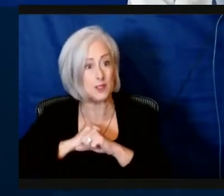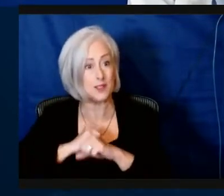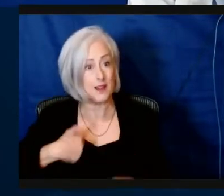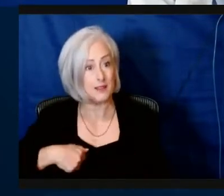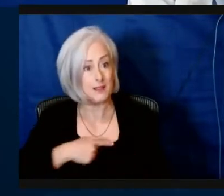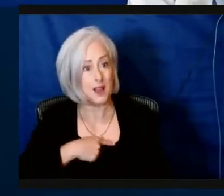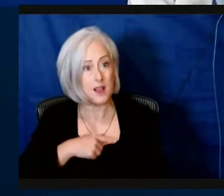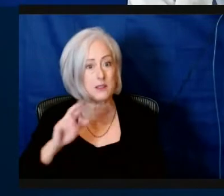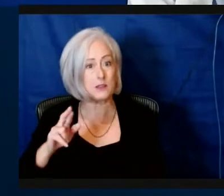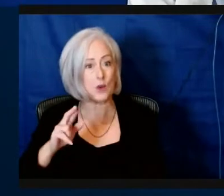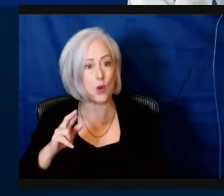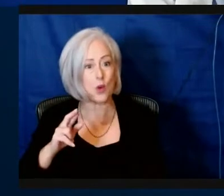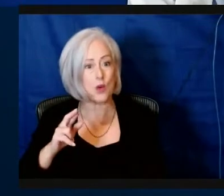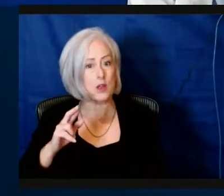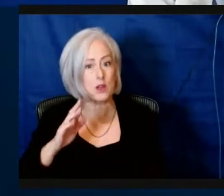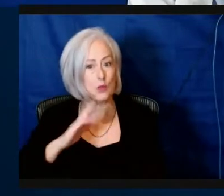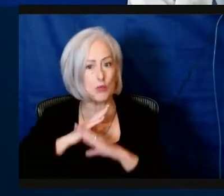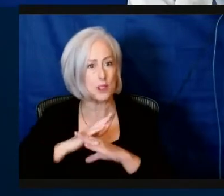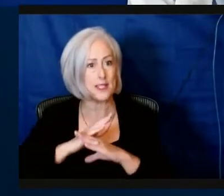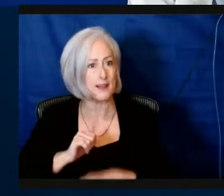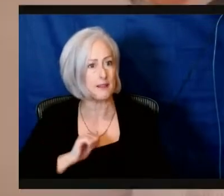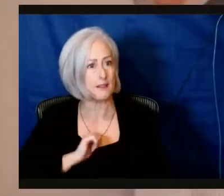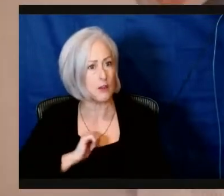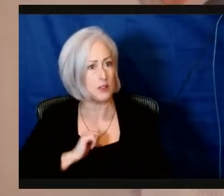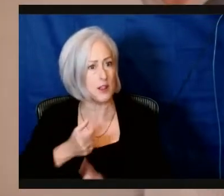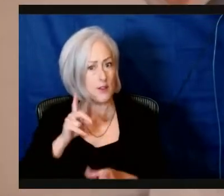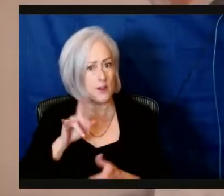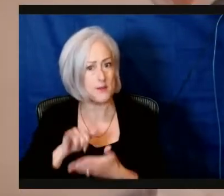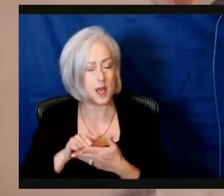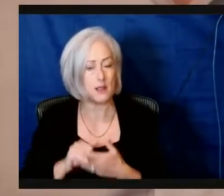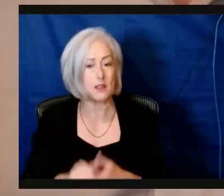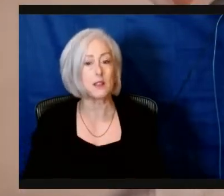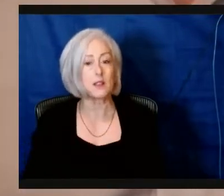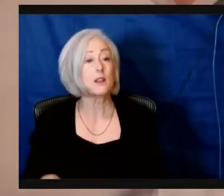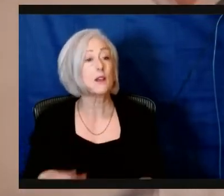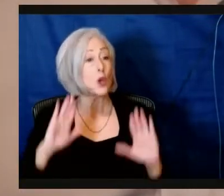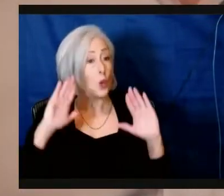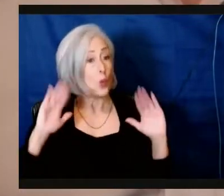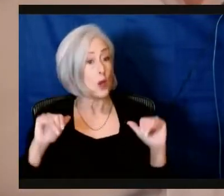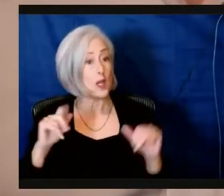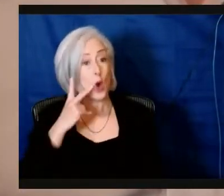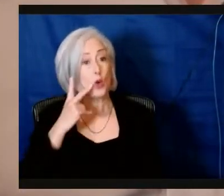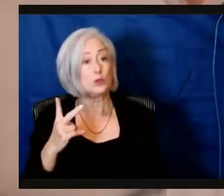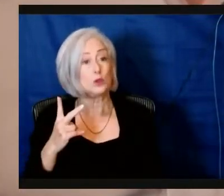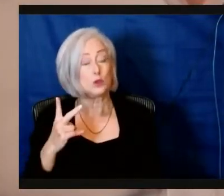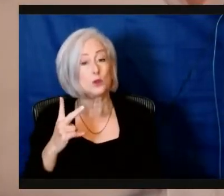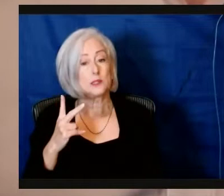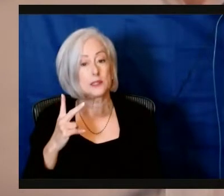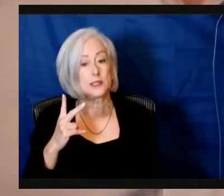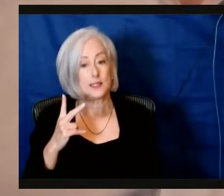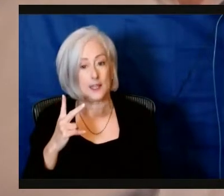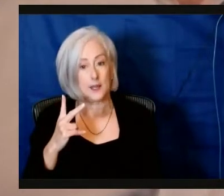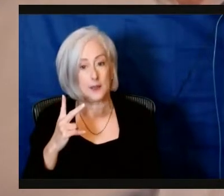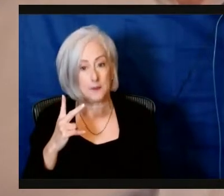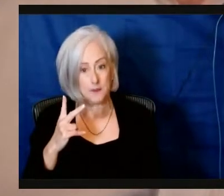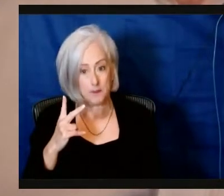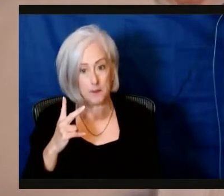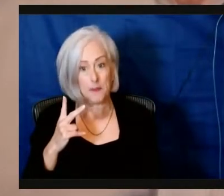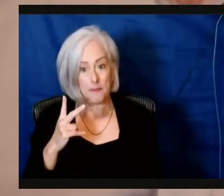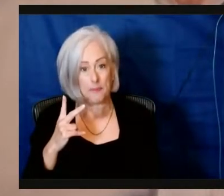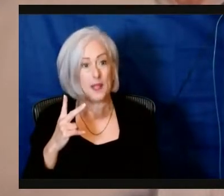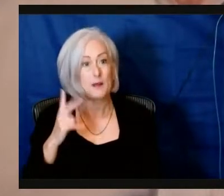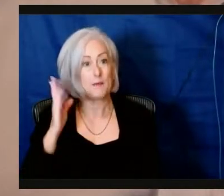ionizing radiation that's out there? So what we're hoping we will see is that by ablating or silencing